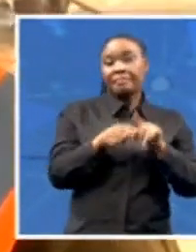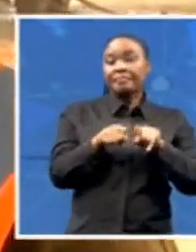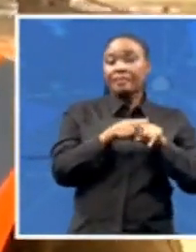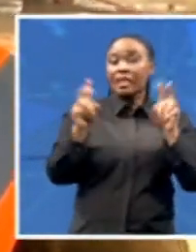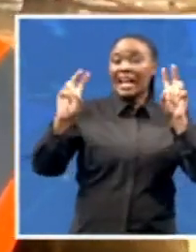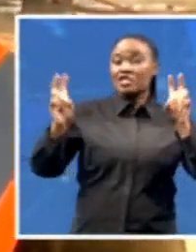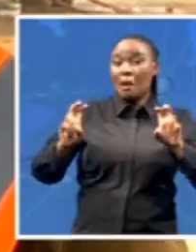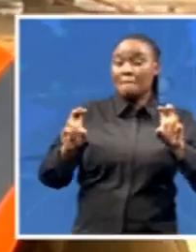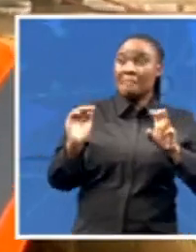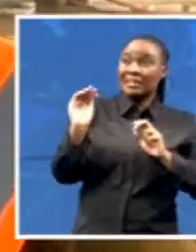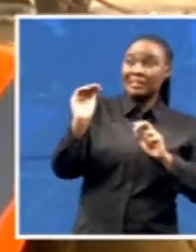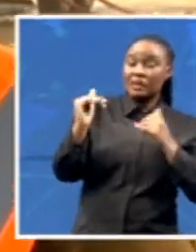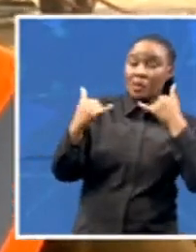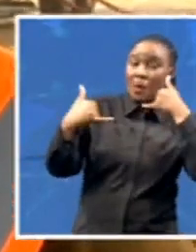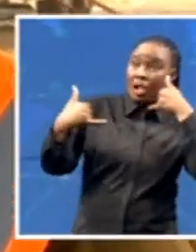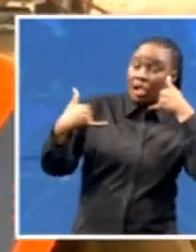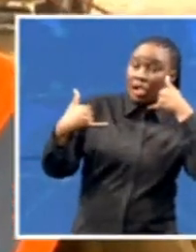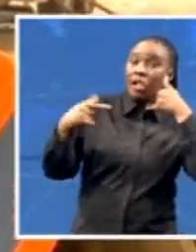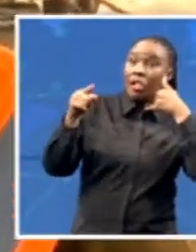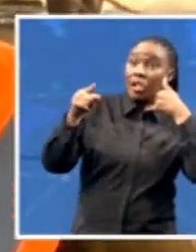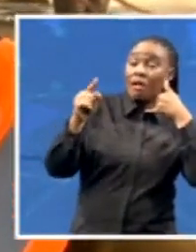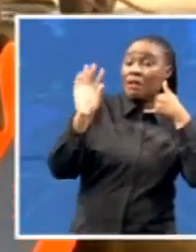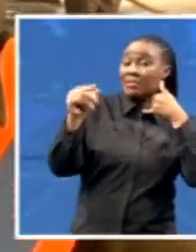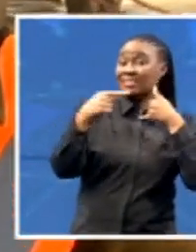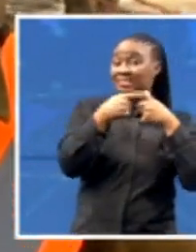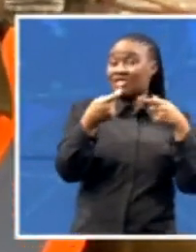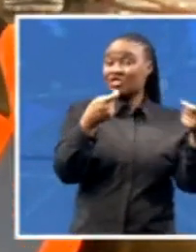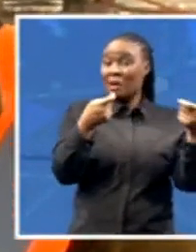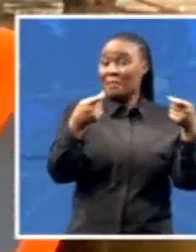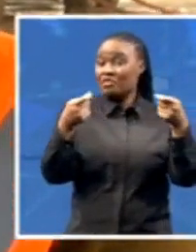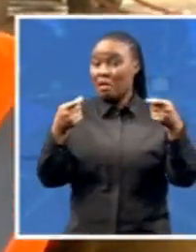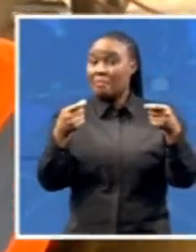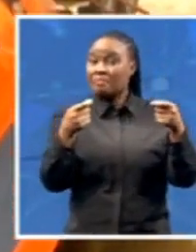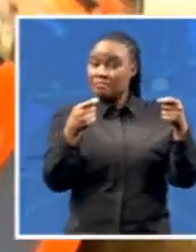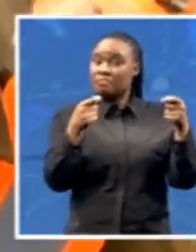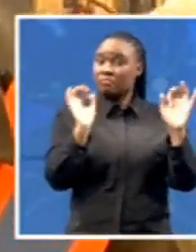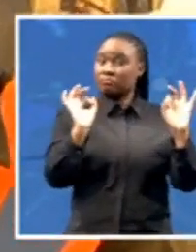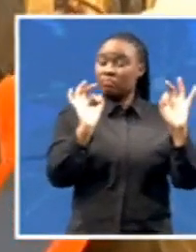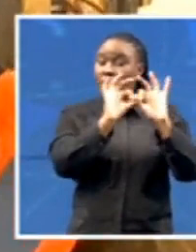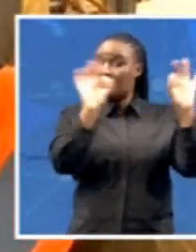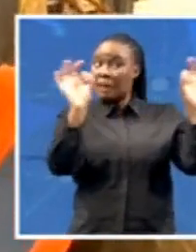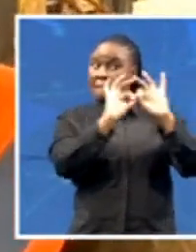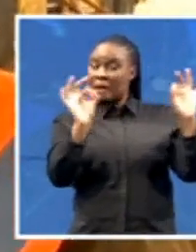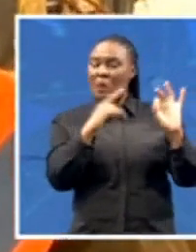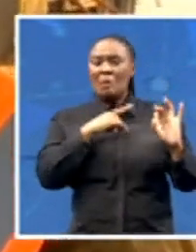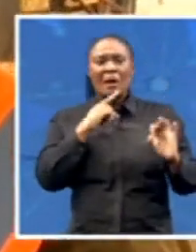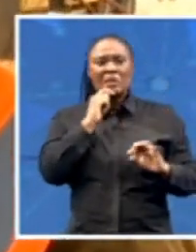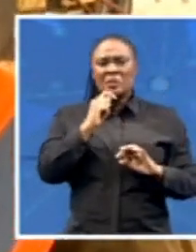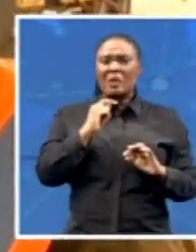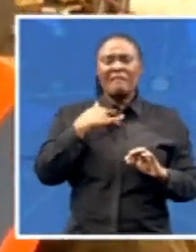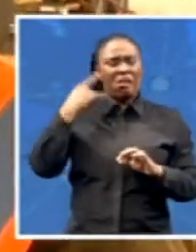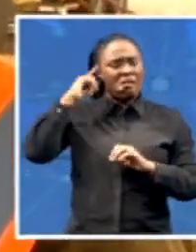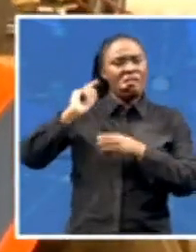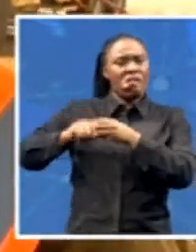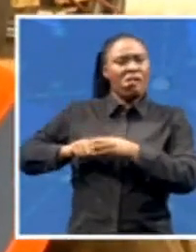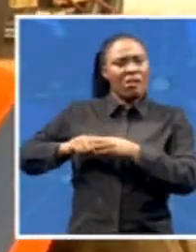in these stores are compliant. We are not really impressed of what just happened here. It's really embarrassing for us, and so as the municipality